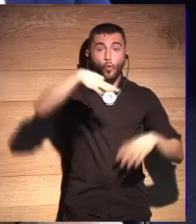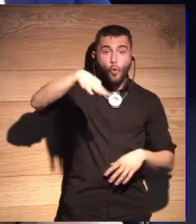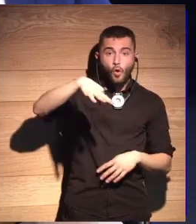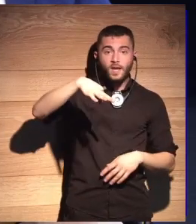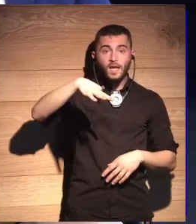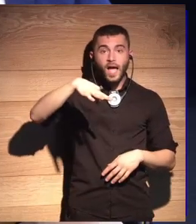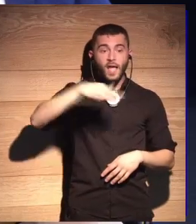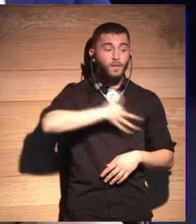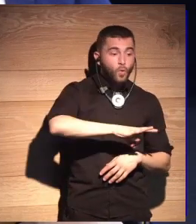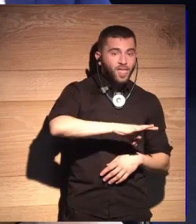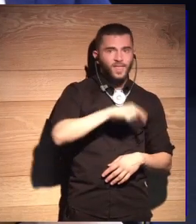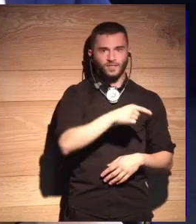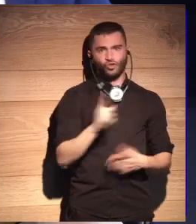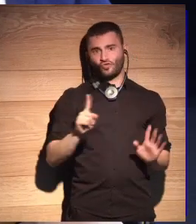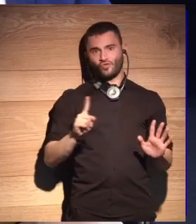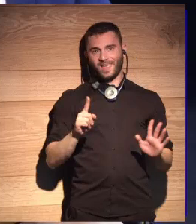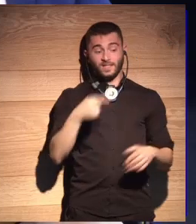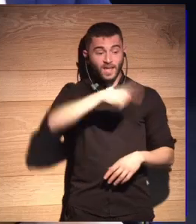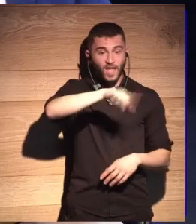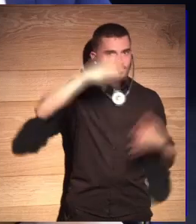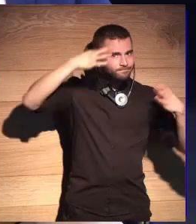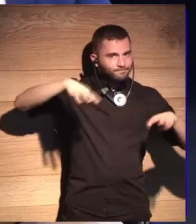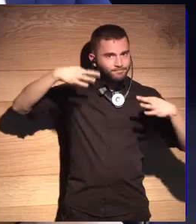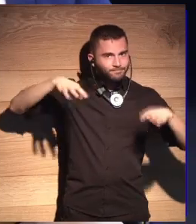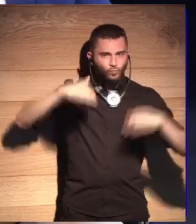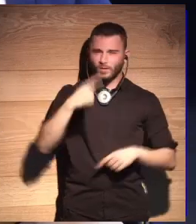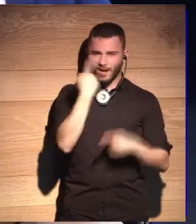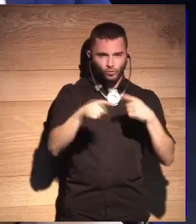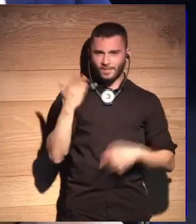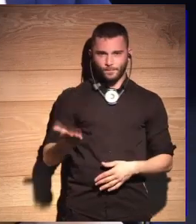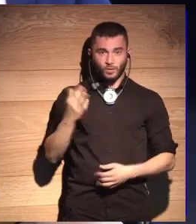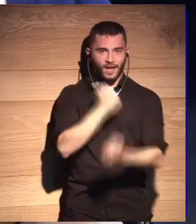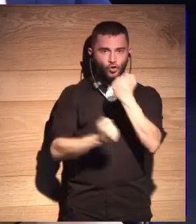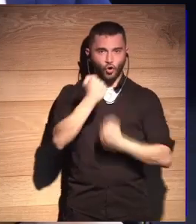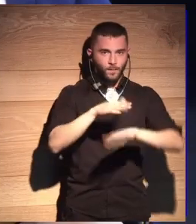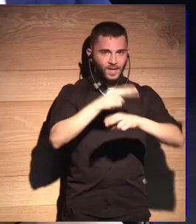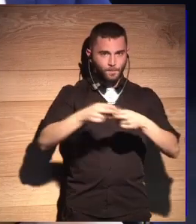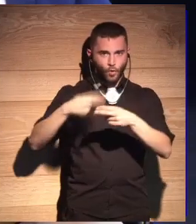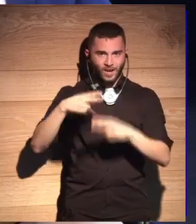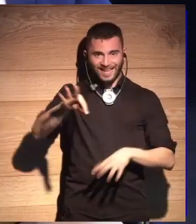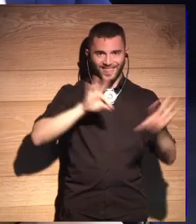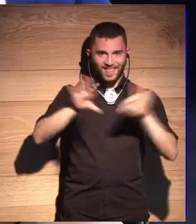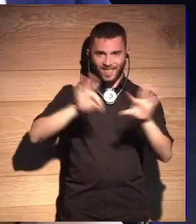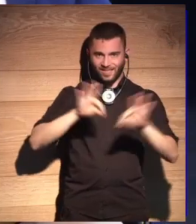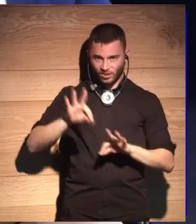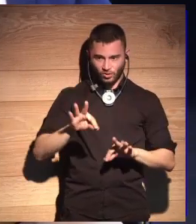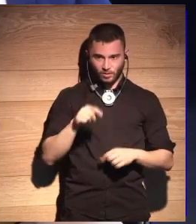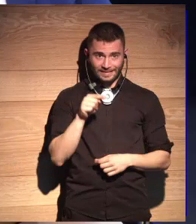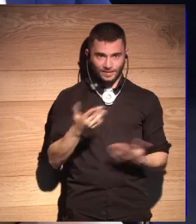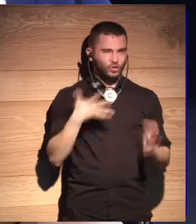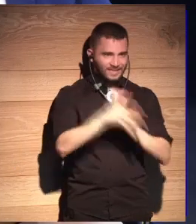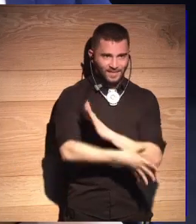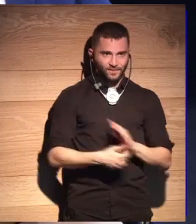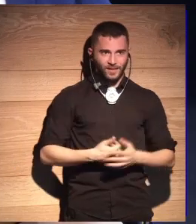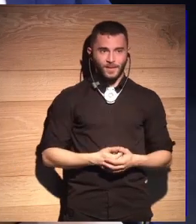only possible and positive one, and they have ignored what, in my opinion, is fundamental, which is the political economy of